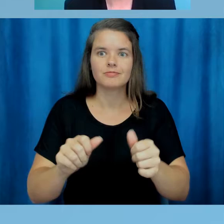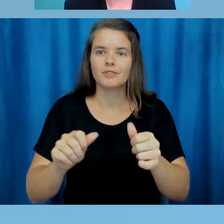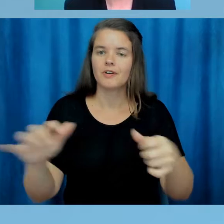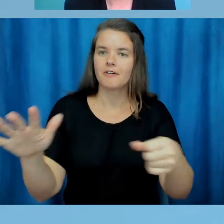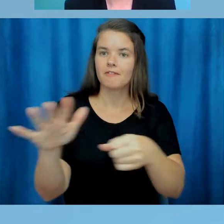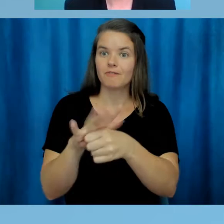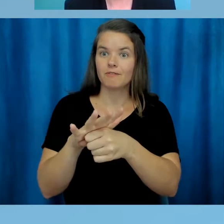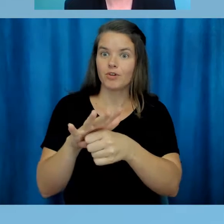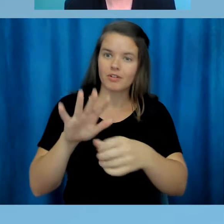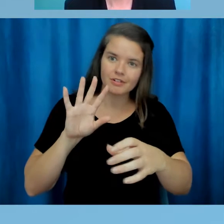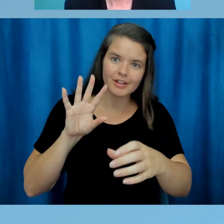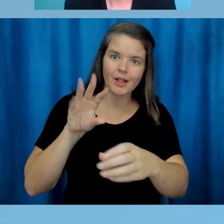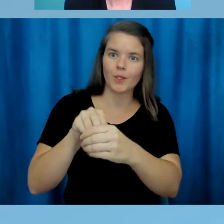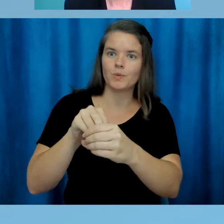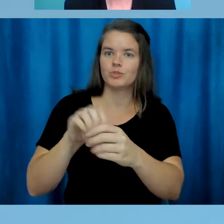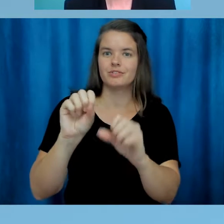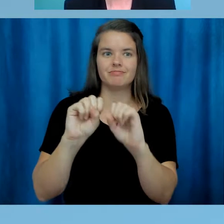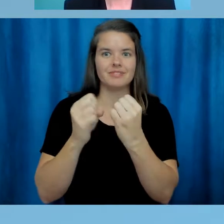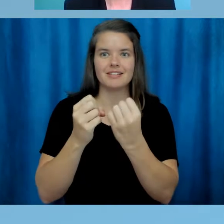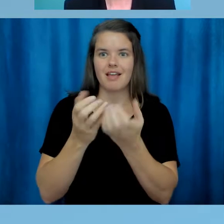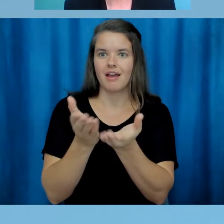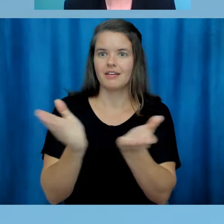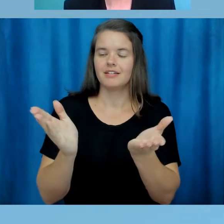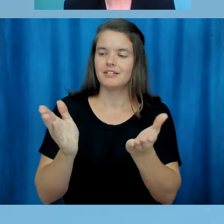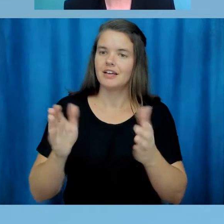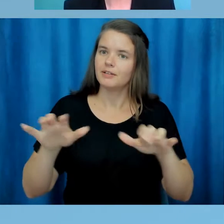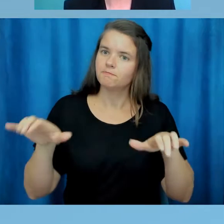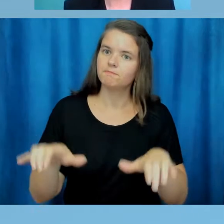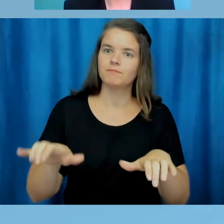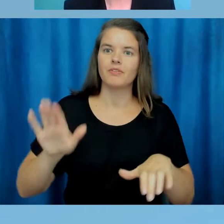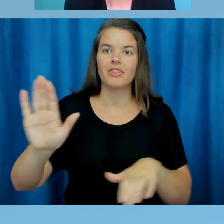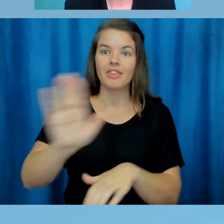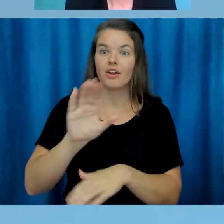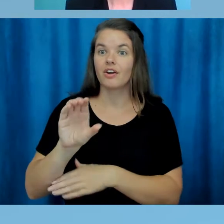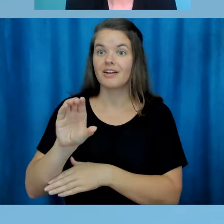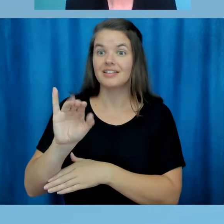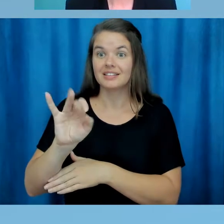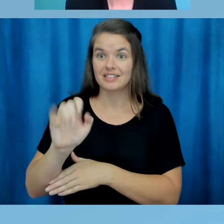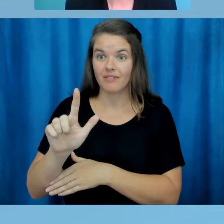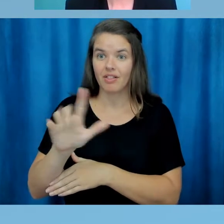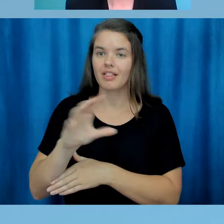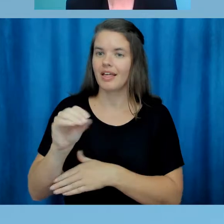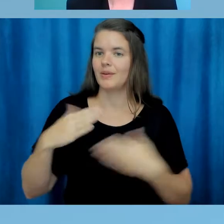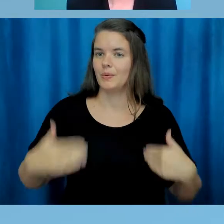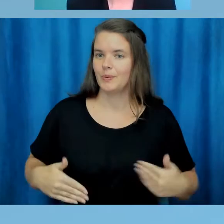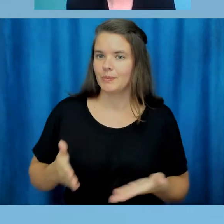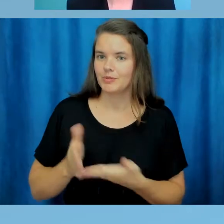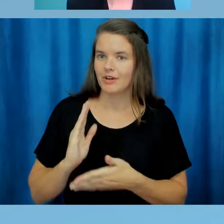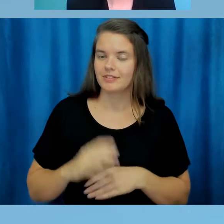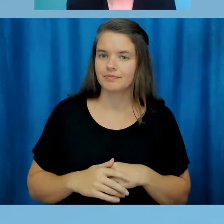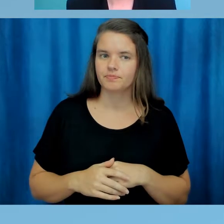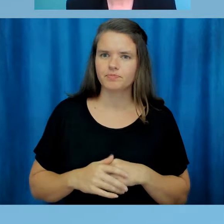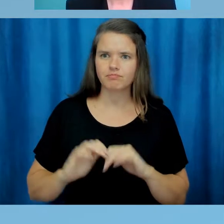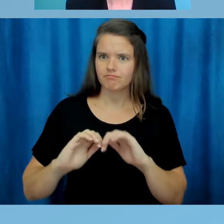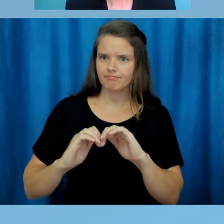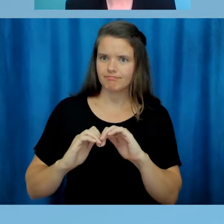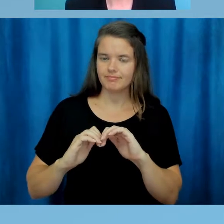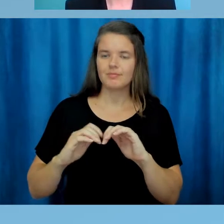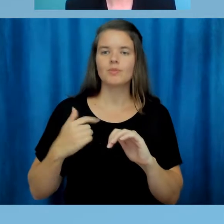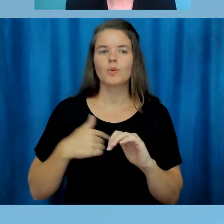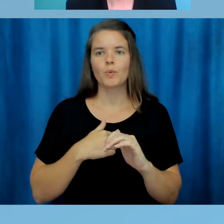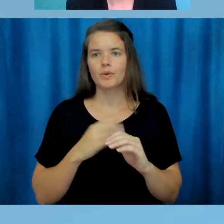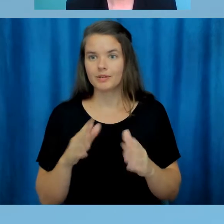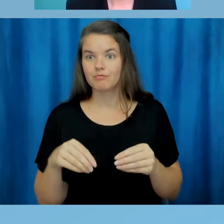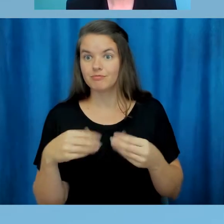full inclusion in society and to exercise their civil and human rights. And we do that through the provision of